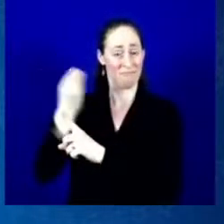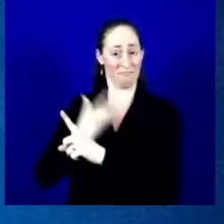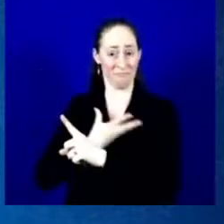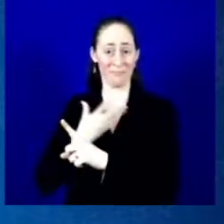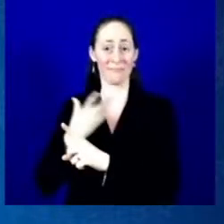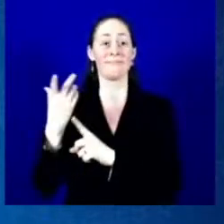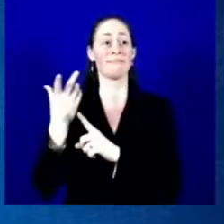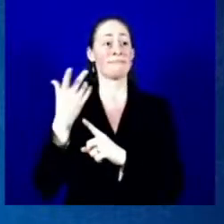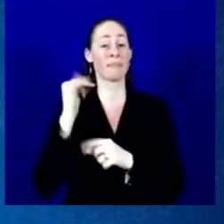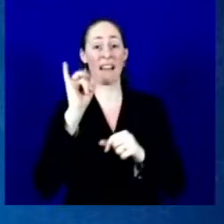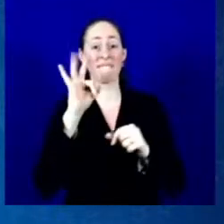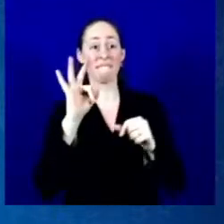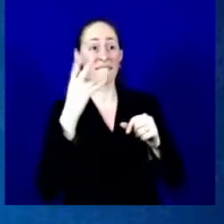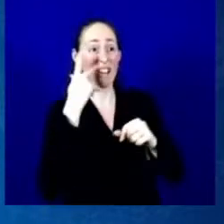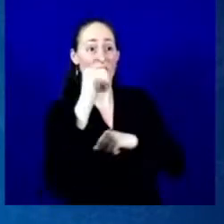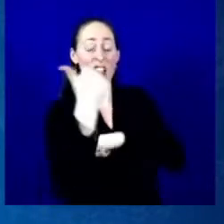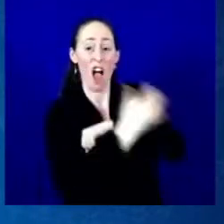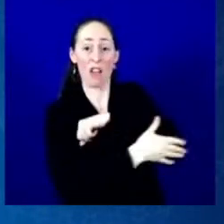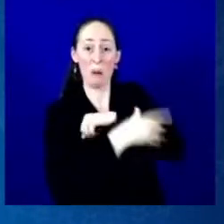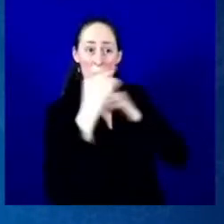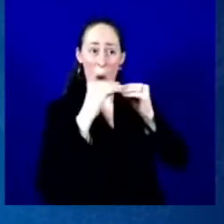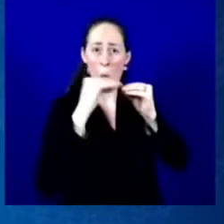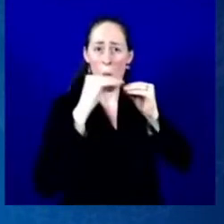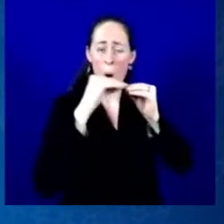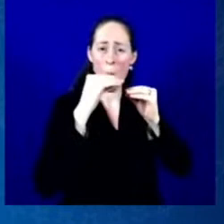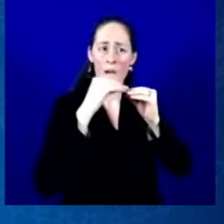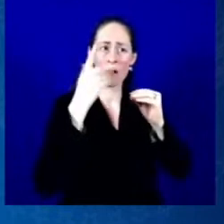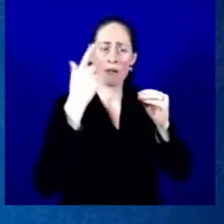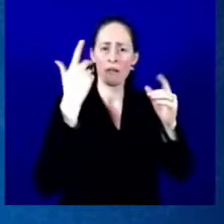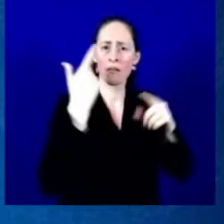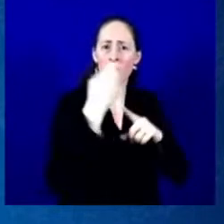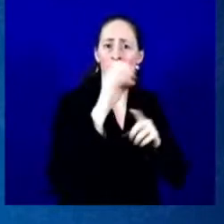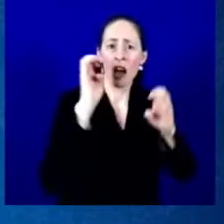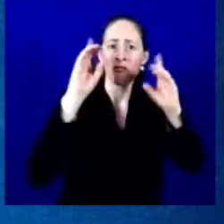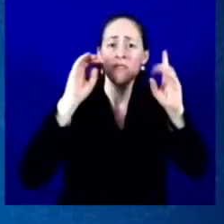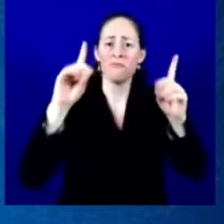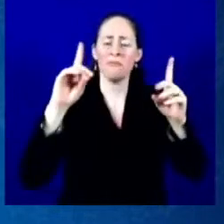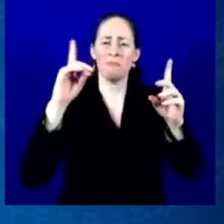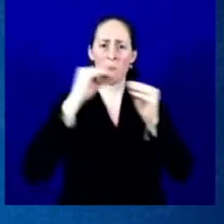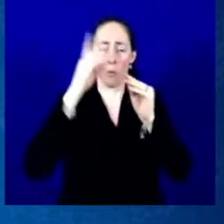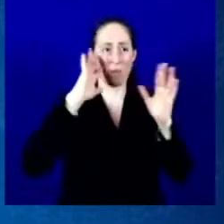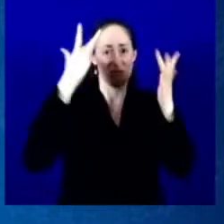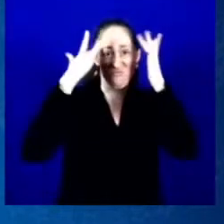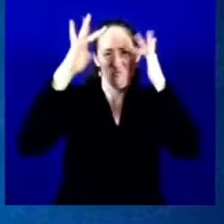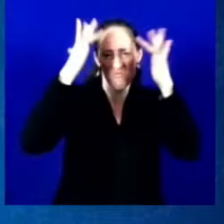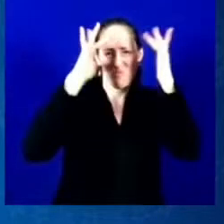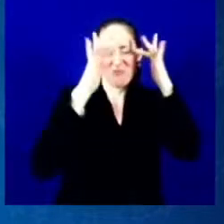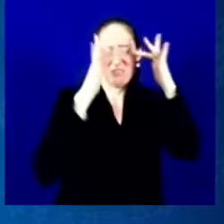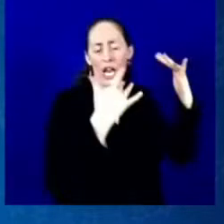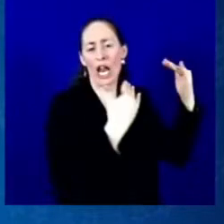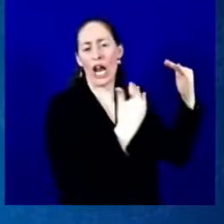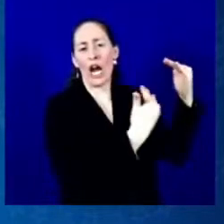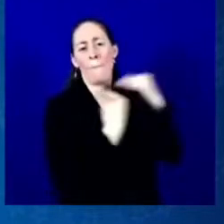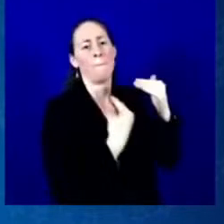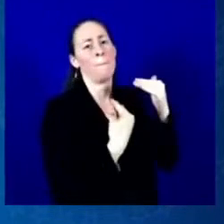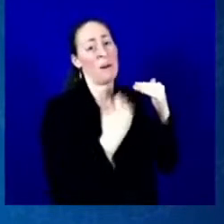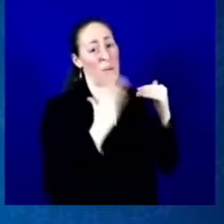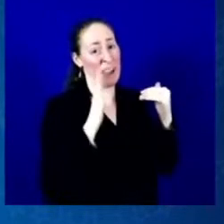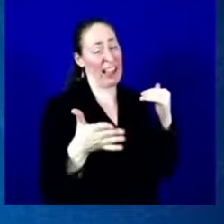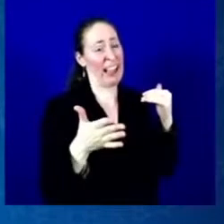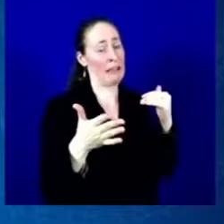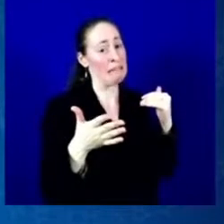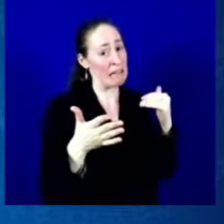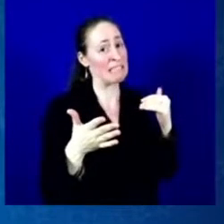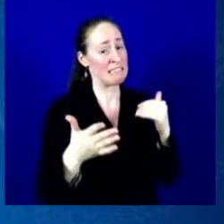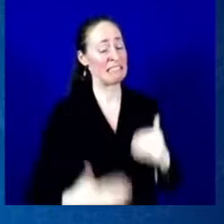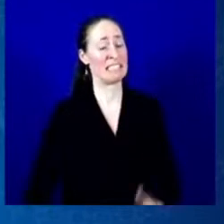She'll be deeply involved in leading this effort. Thank you, Jill. Second thing we need, American Families